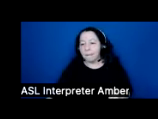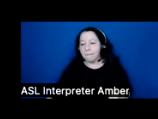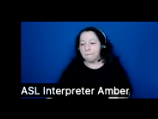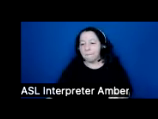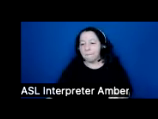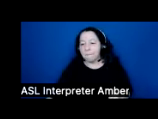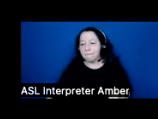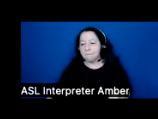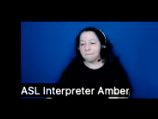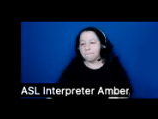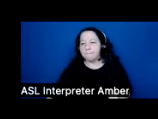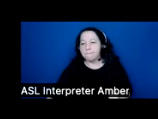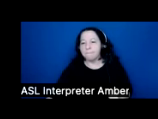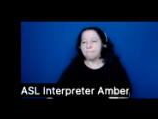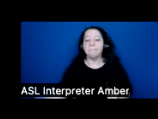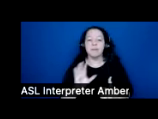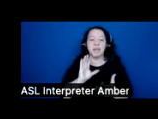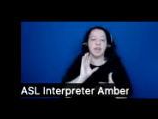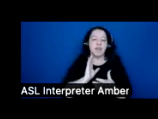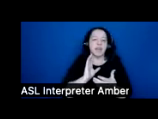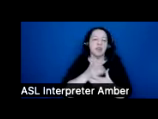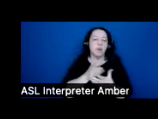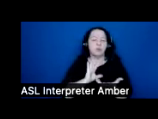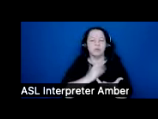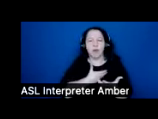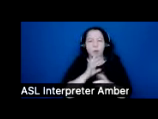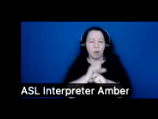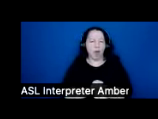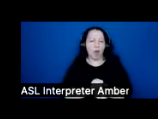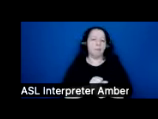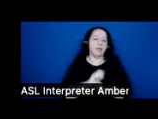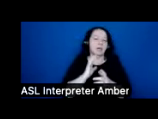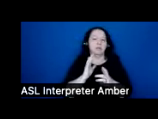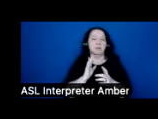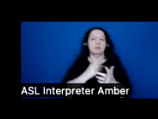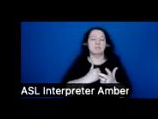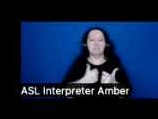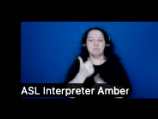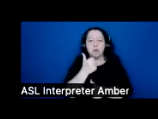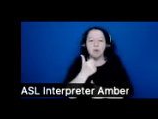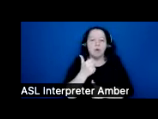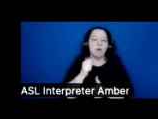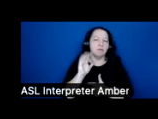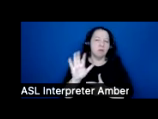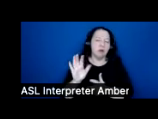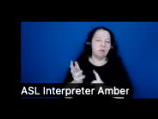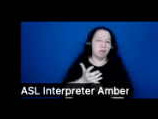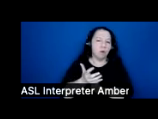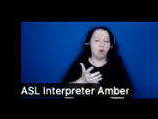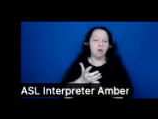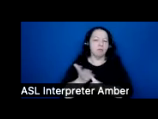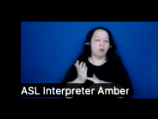those characteristics of white supremacy culture. So we are not here to be perfect. I hope you don't feel this